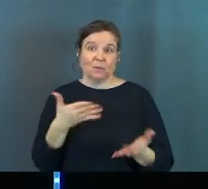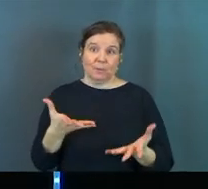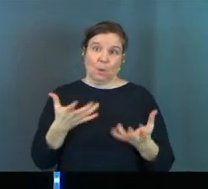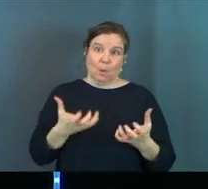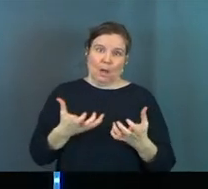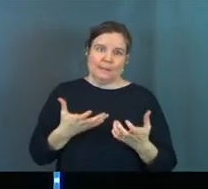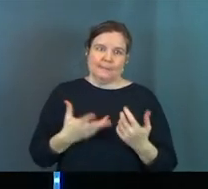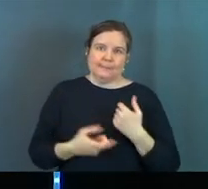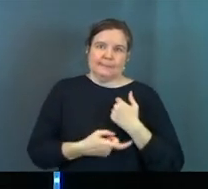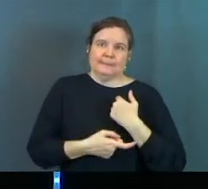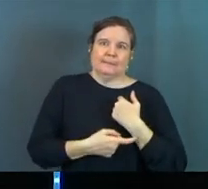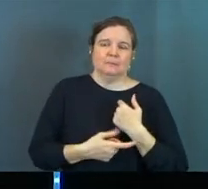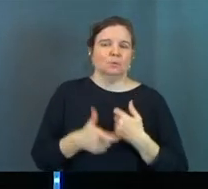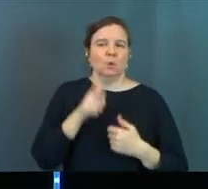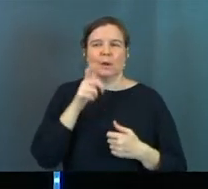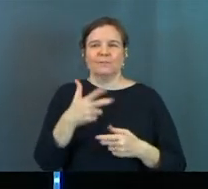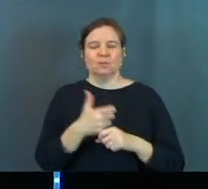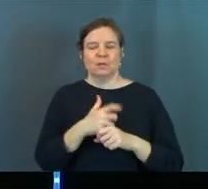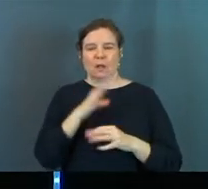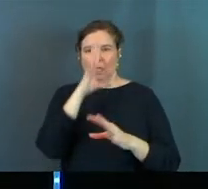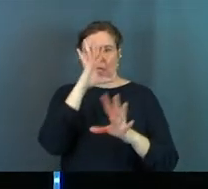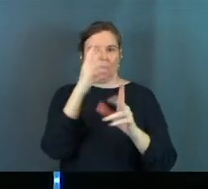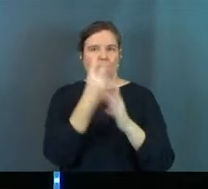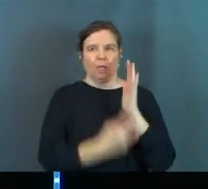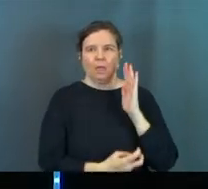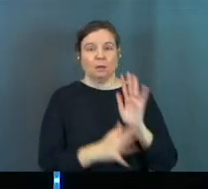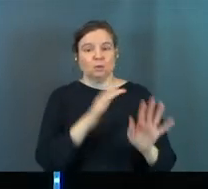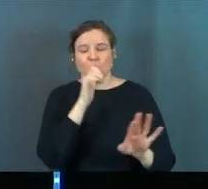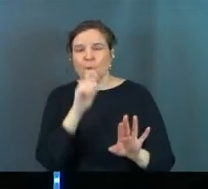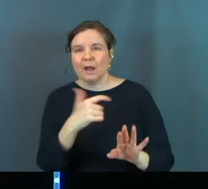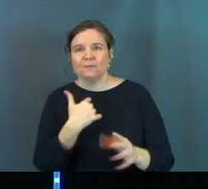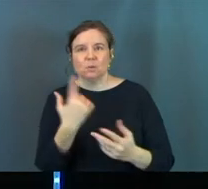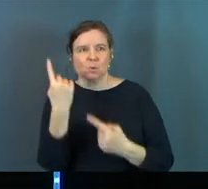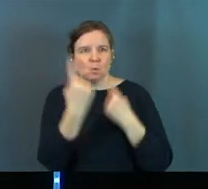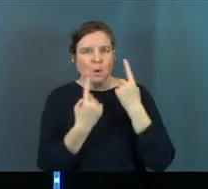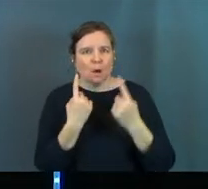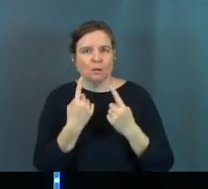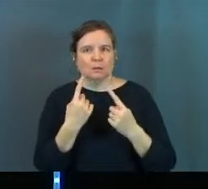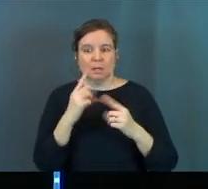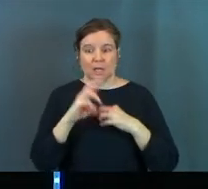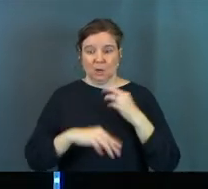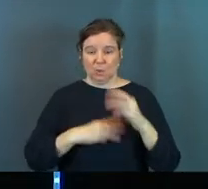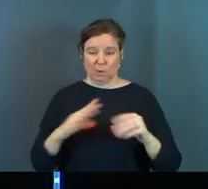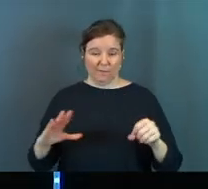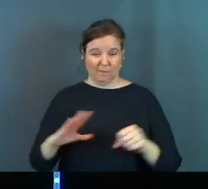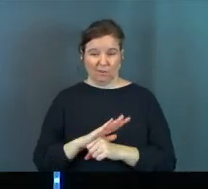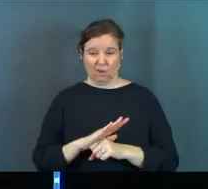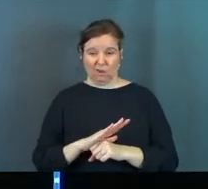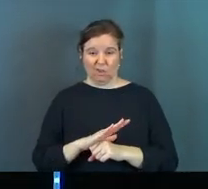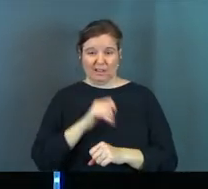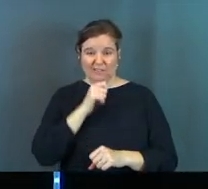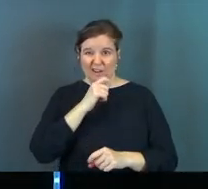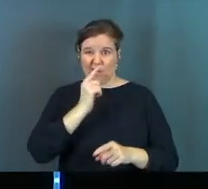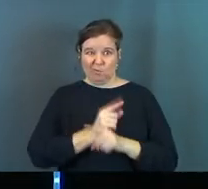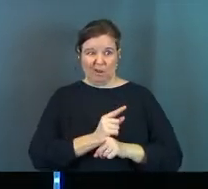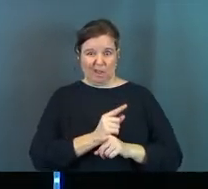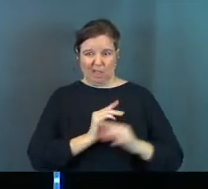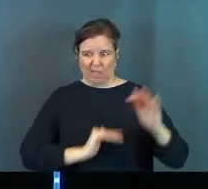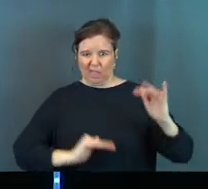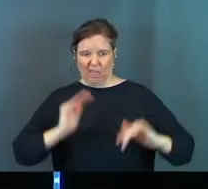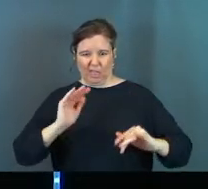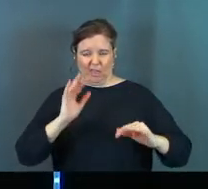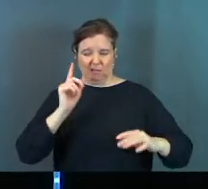might be tempted to. You don't have to get caught up. You don't have to wonder, in a world full of injustice